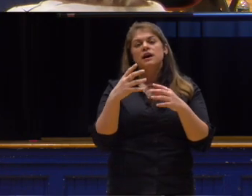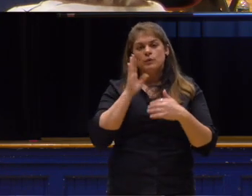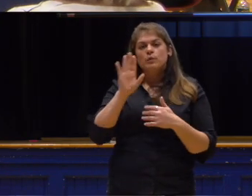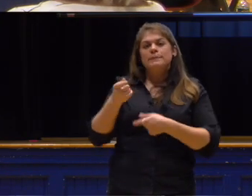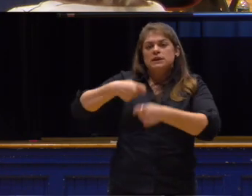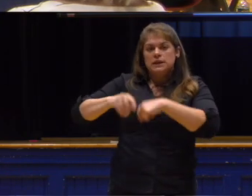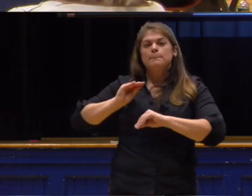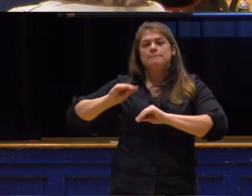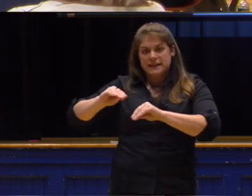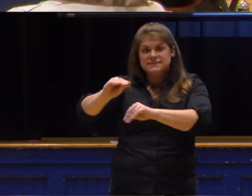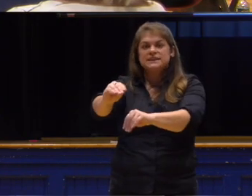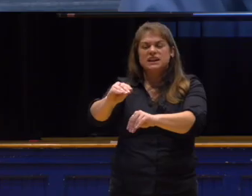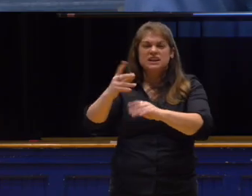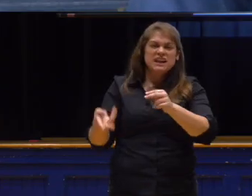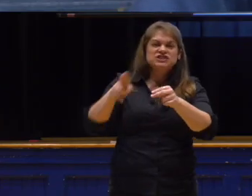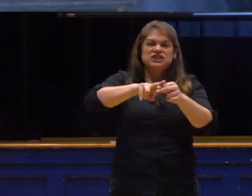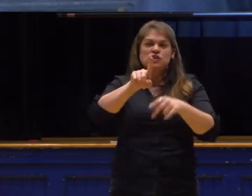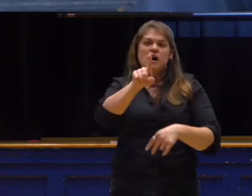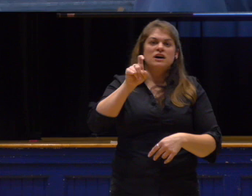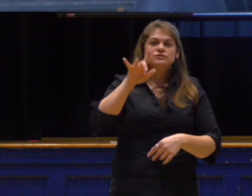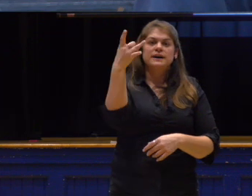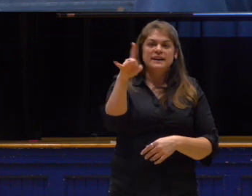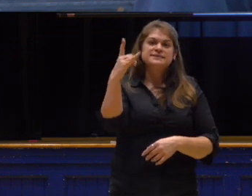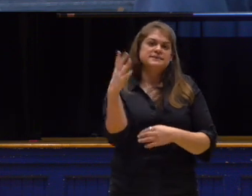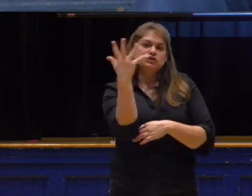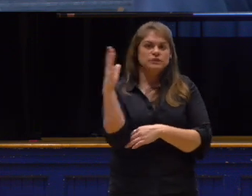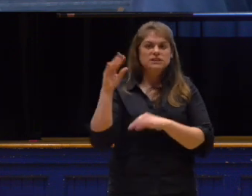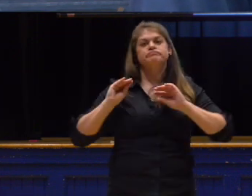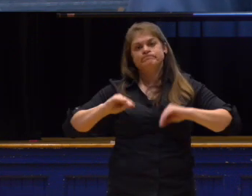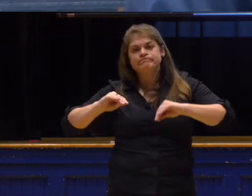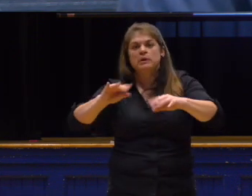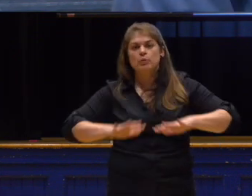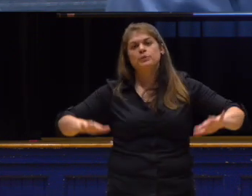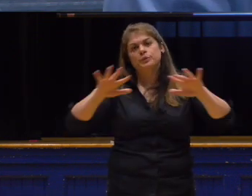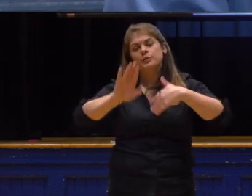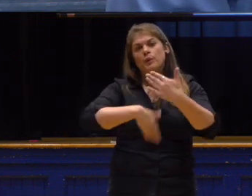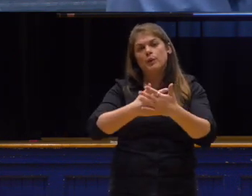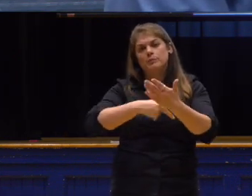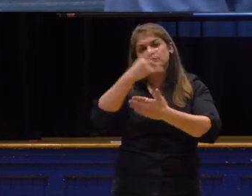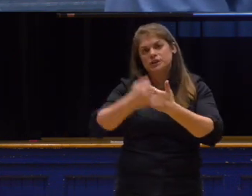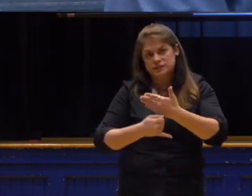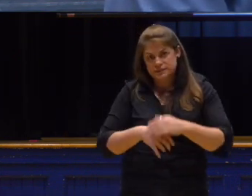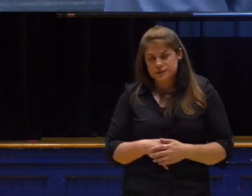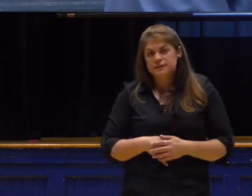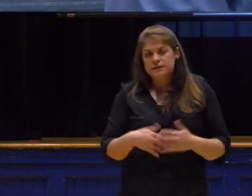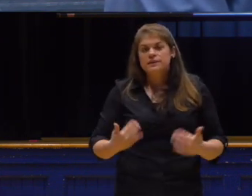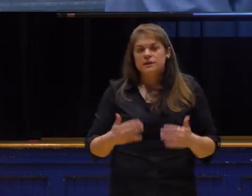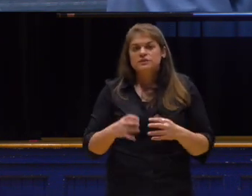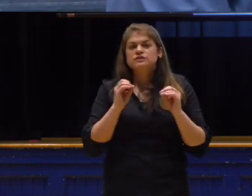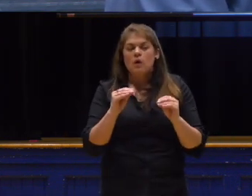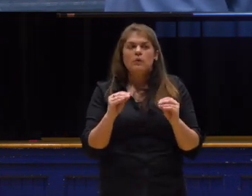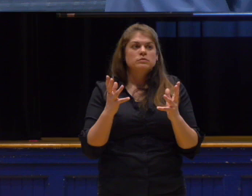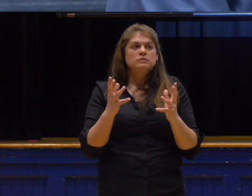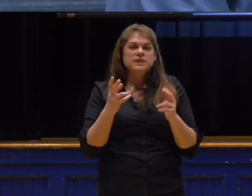as part of the project, an additional 118 trees throughout the project. And so that really ends up